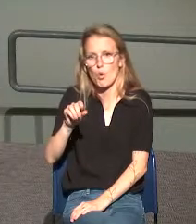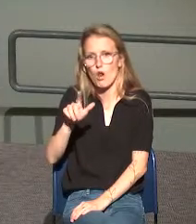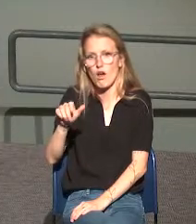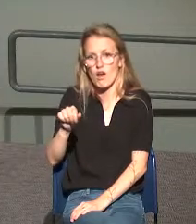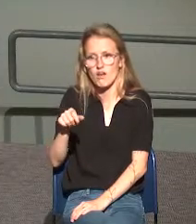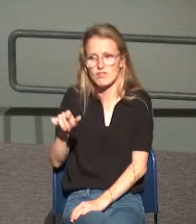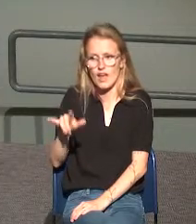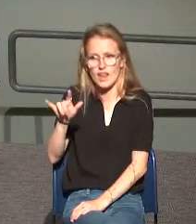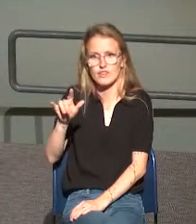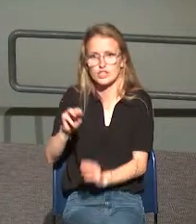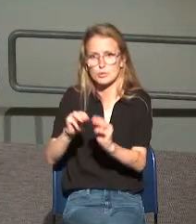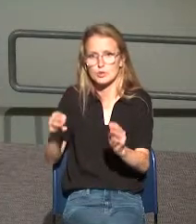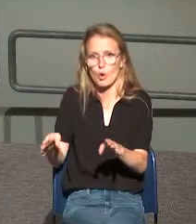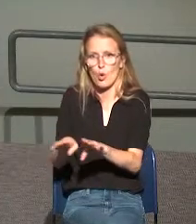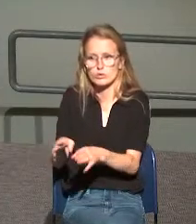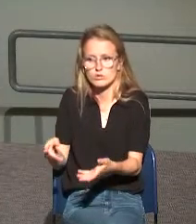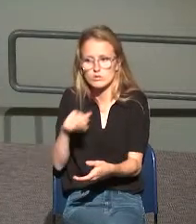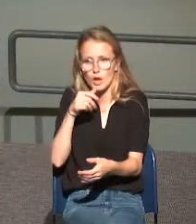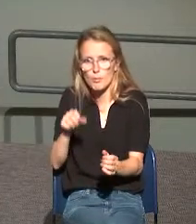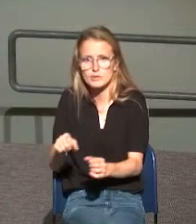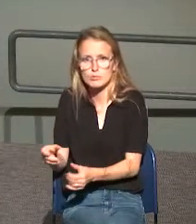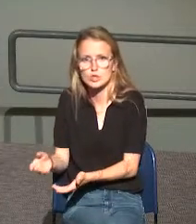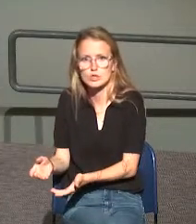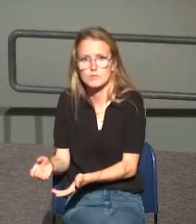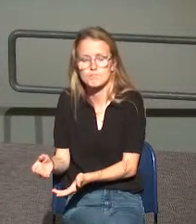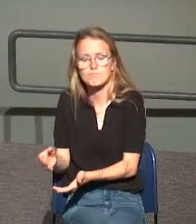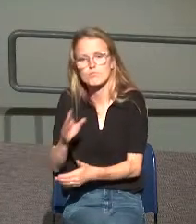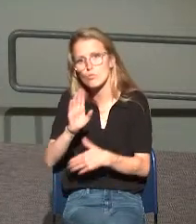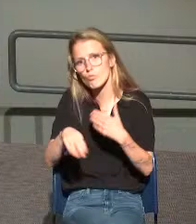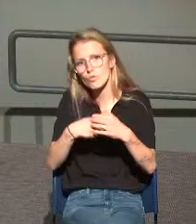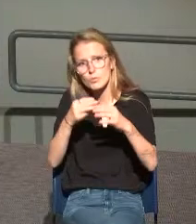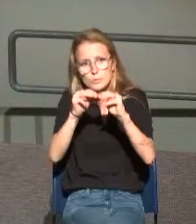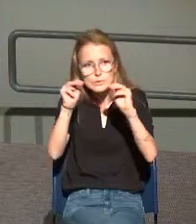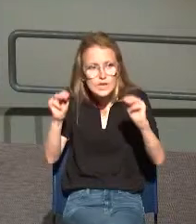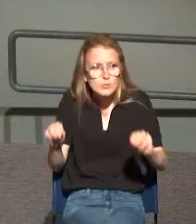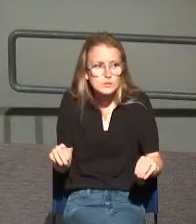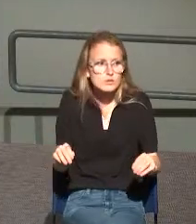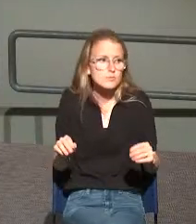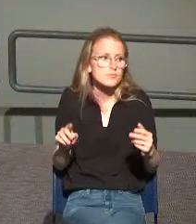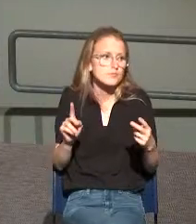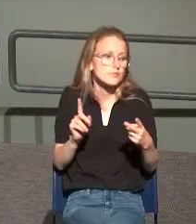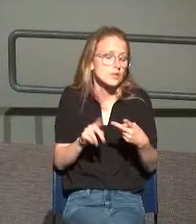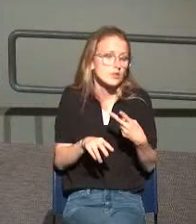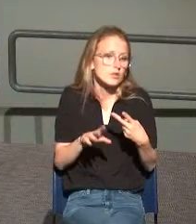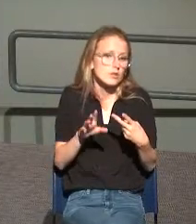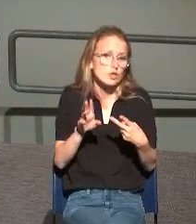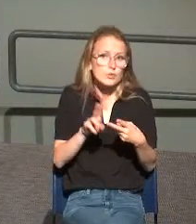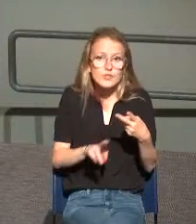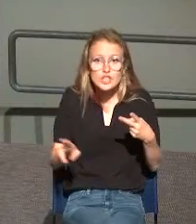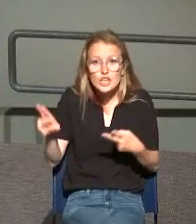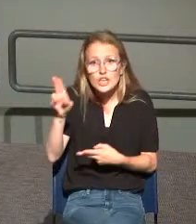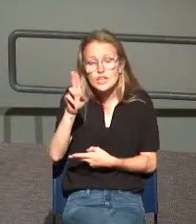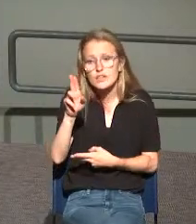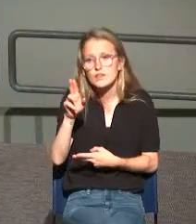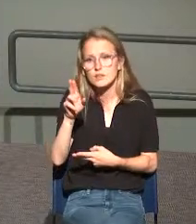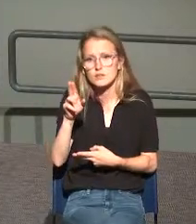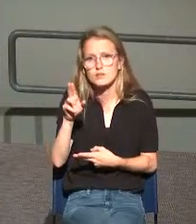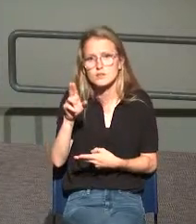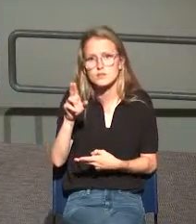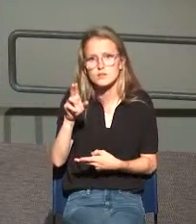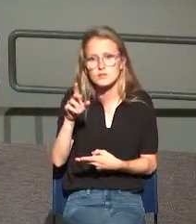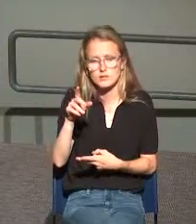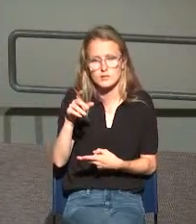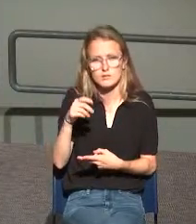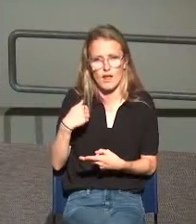clearly wasn't happening, but all the museums and the universities, there were skeleton staffs, and